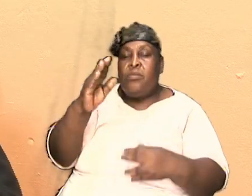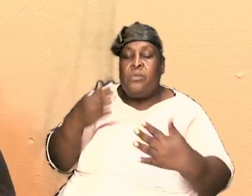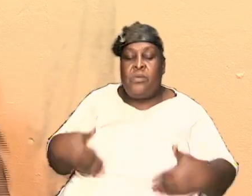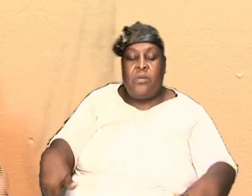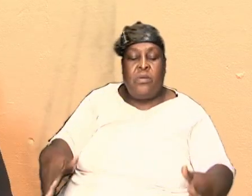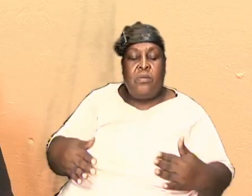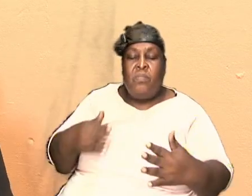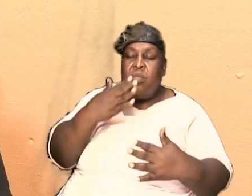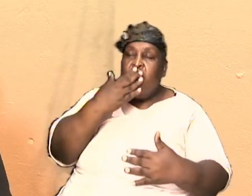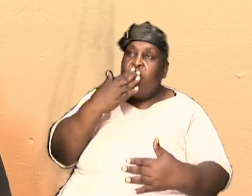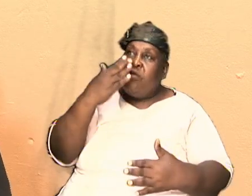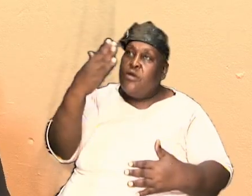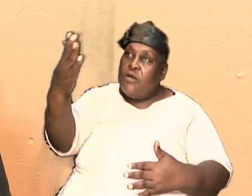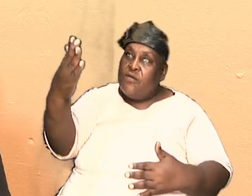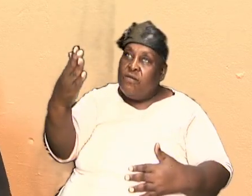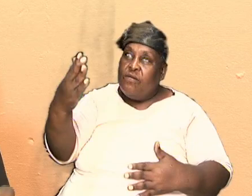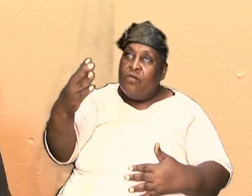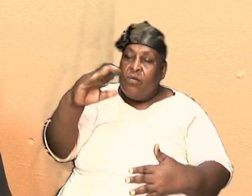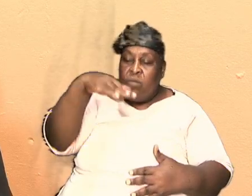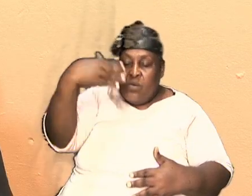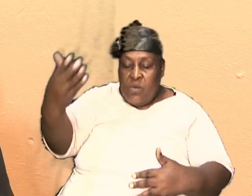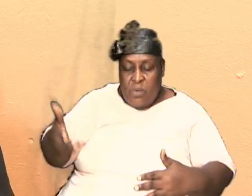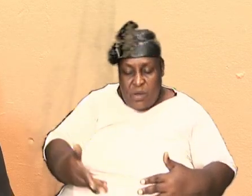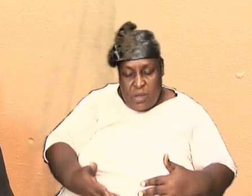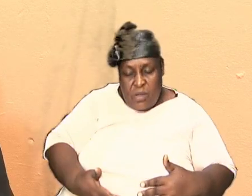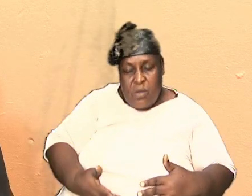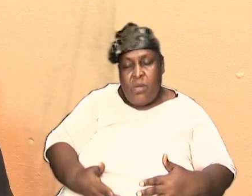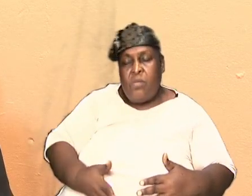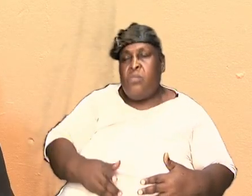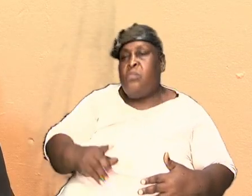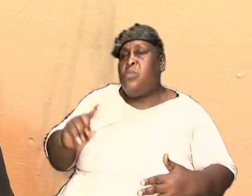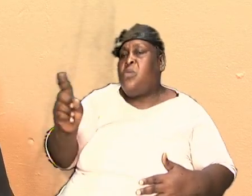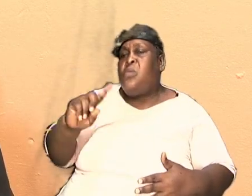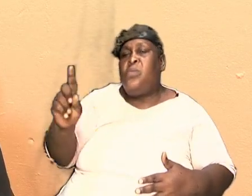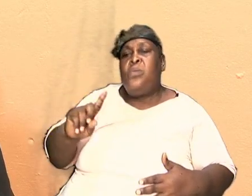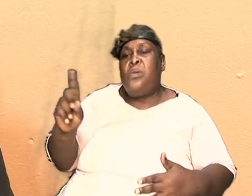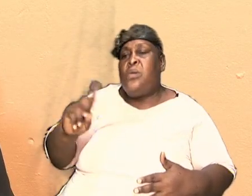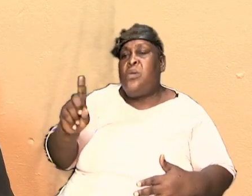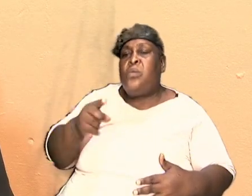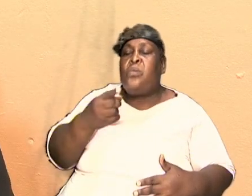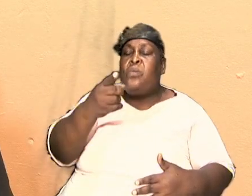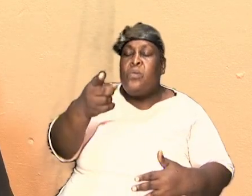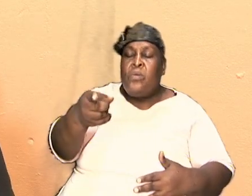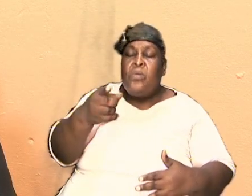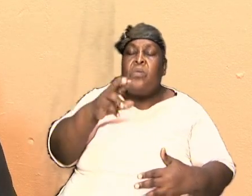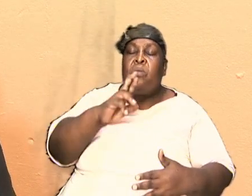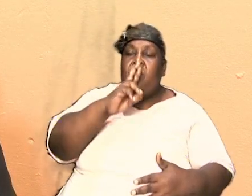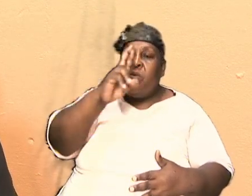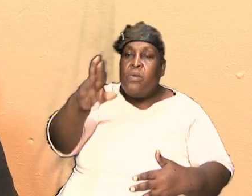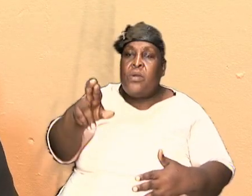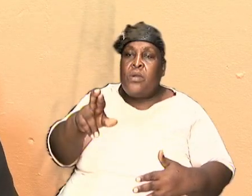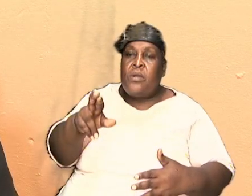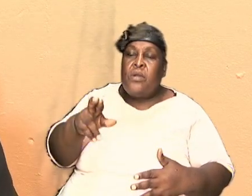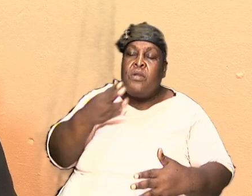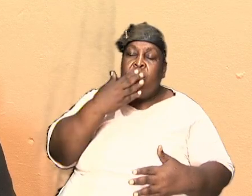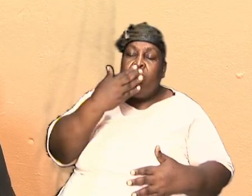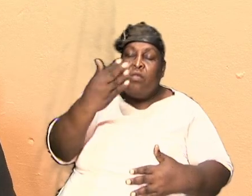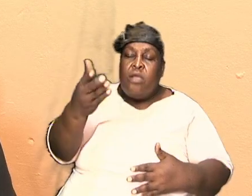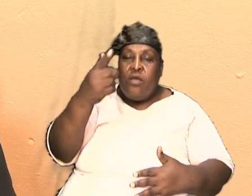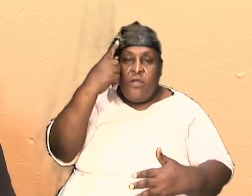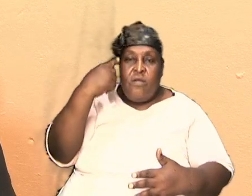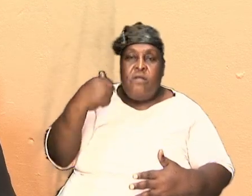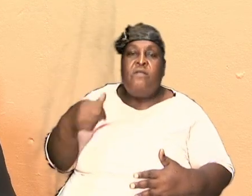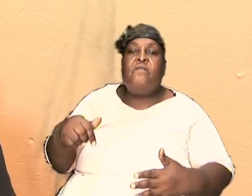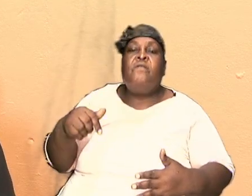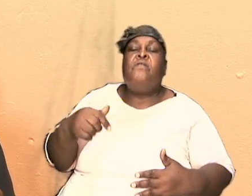I want to say welcome wherever you are tuning in from. We welcome you. We thank you for joining us. And we pray